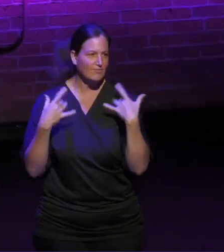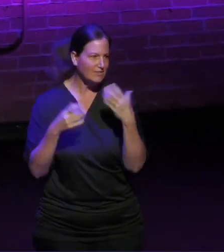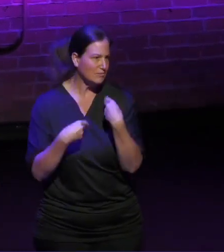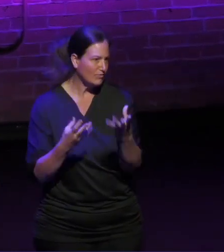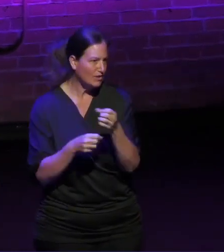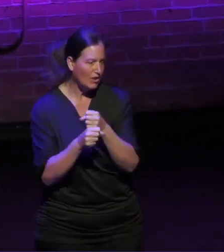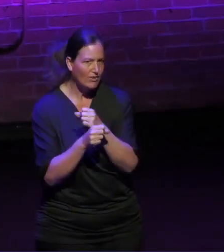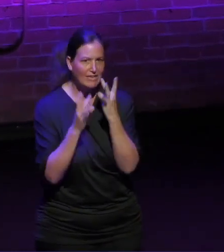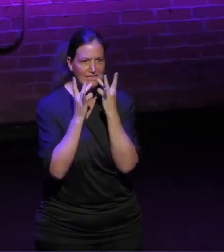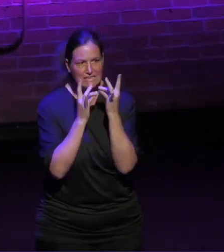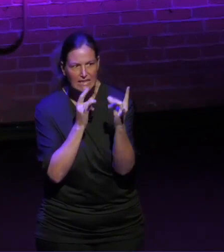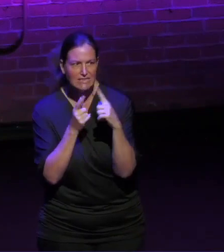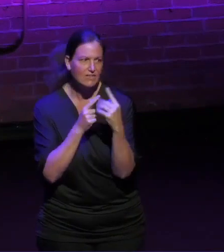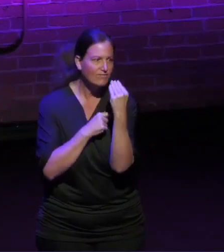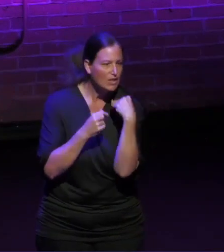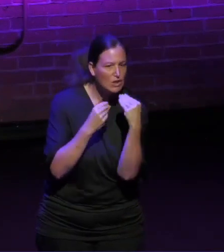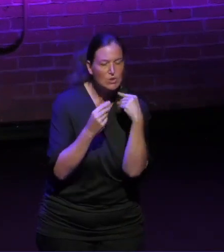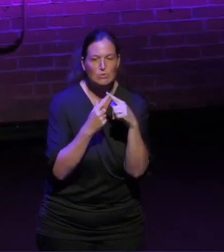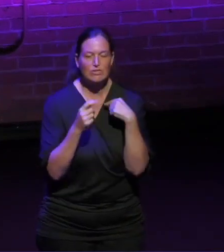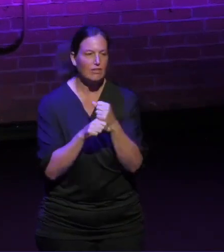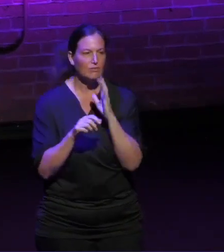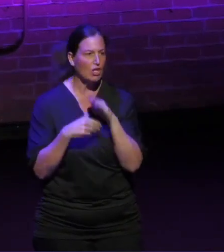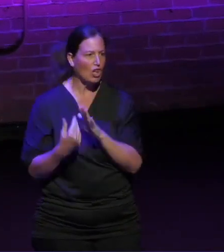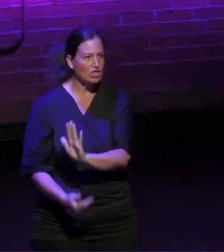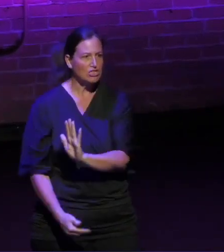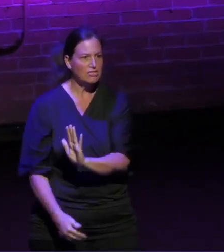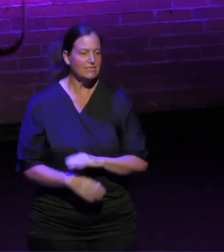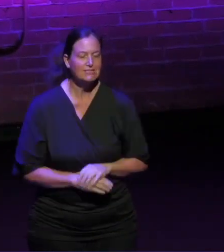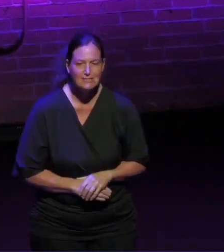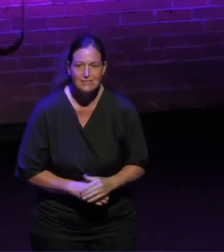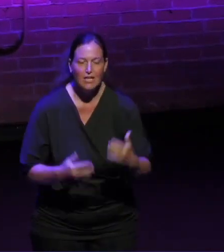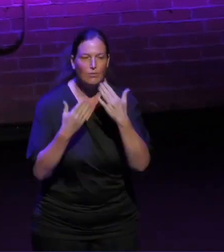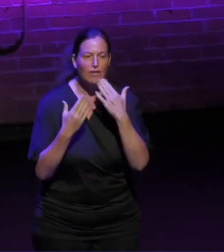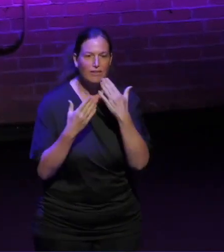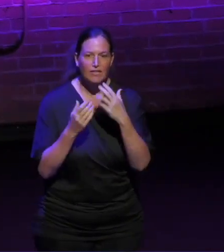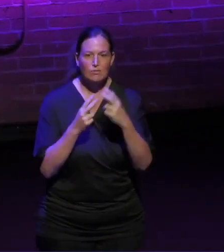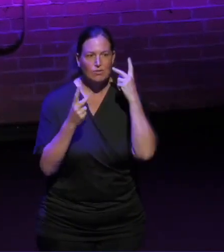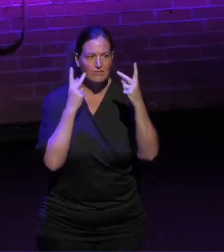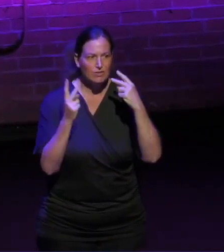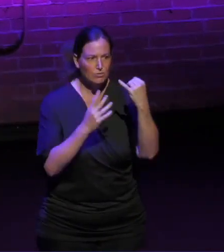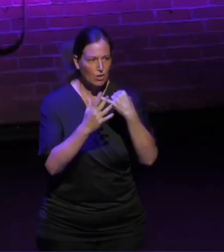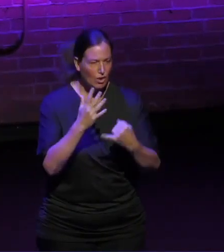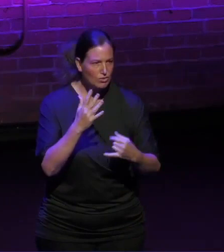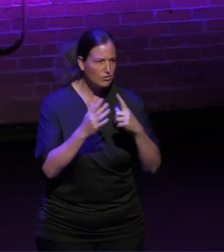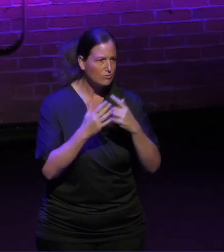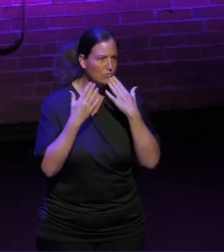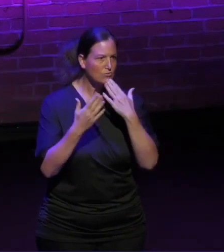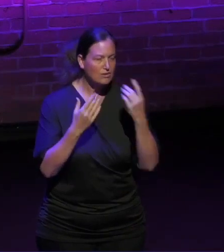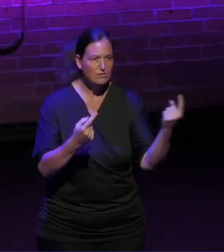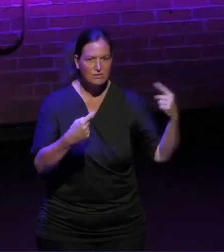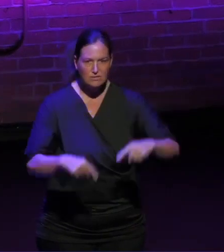all that delicious like food that you ate, that was all her. So thank you so much. And I want to thank the visual artists that were gracious enough